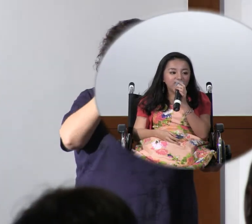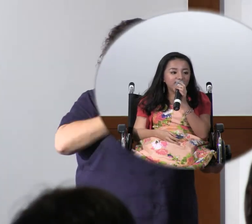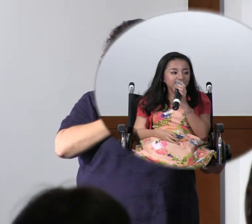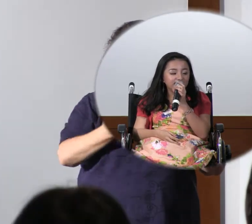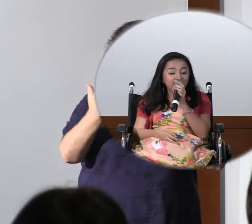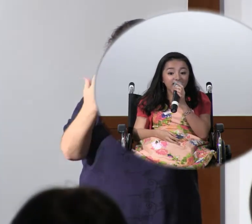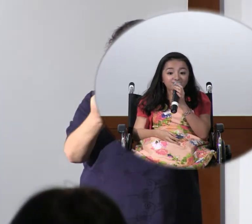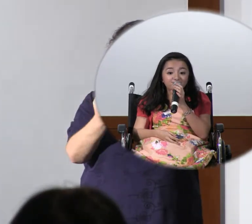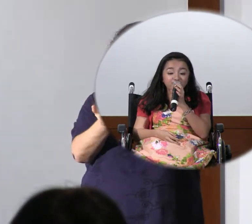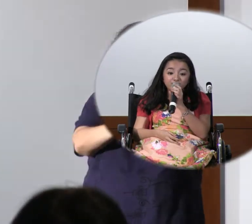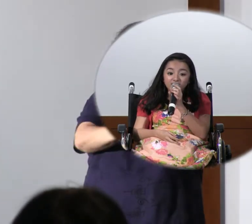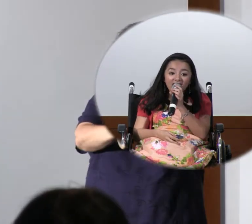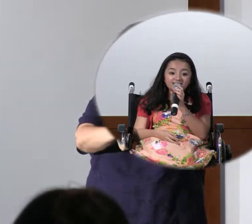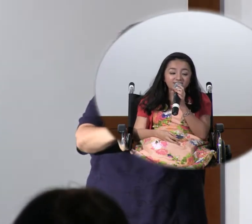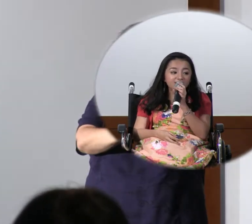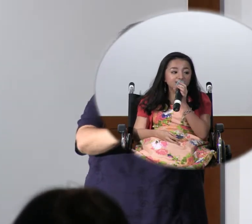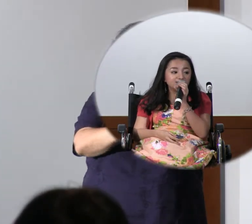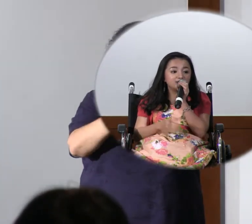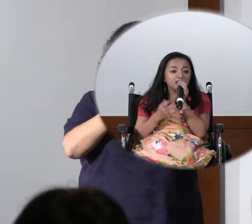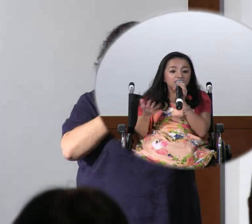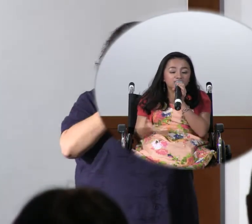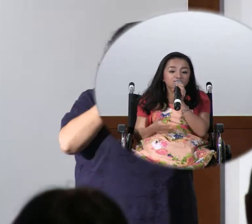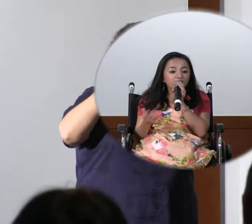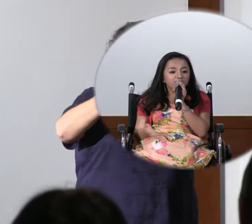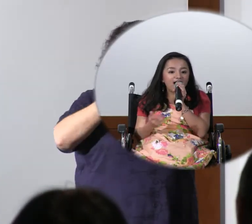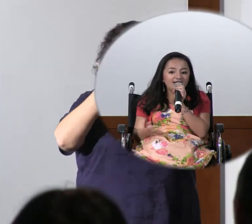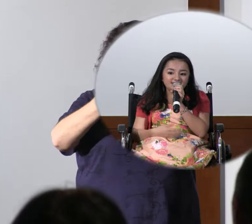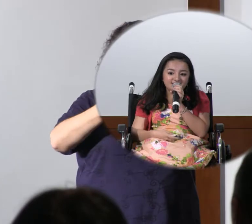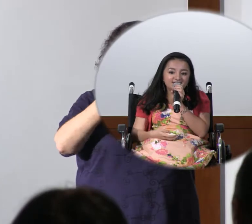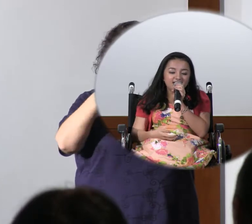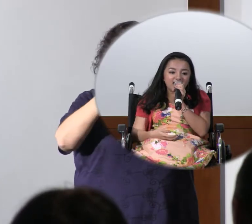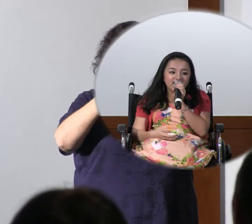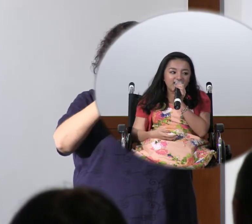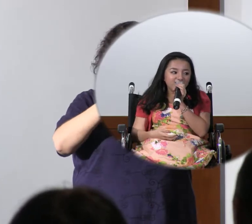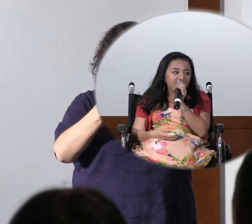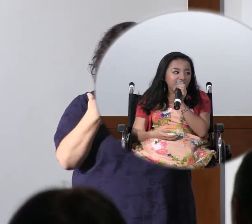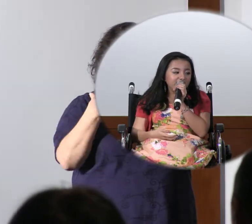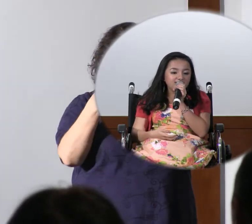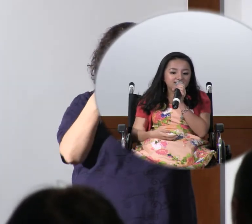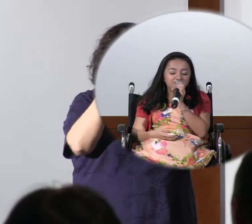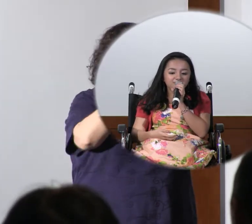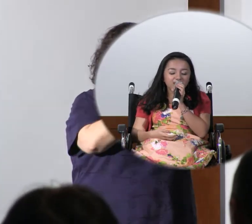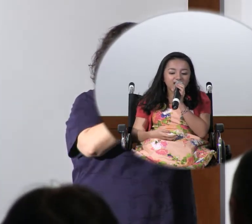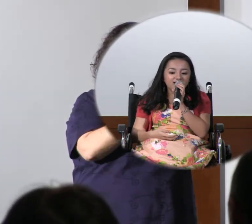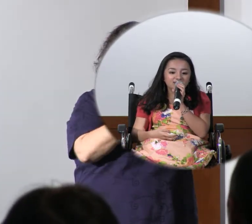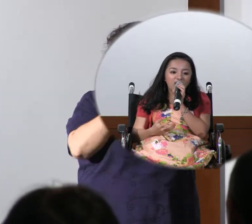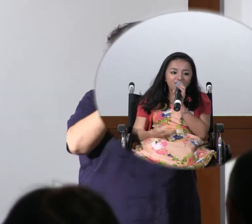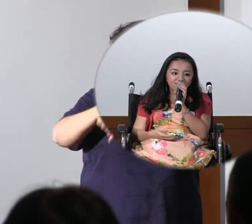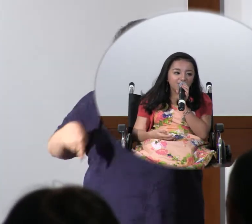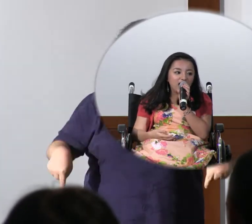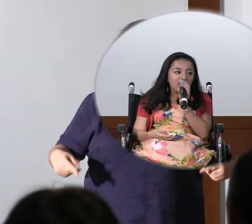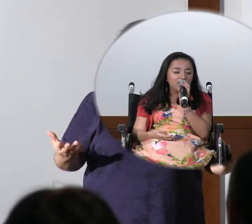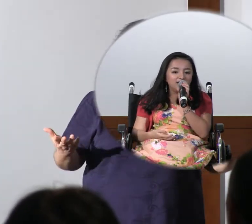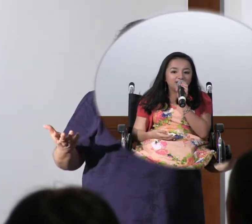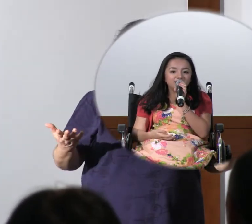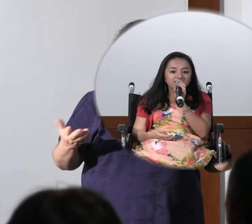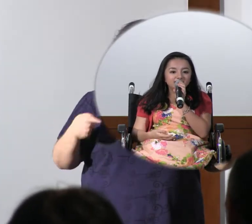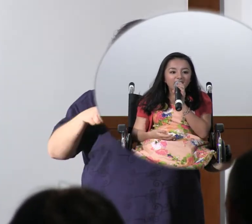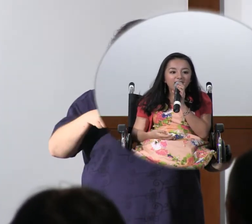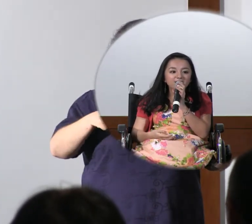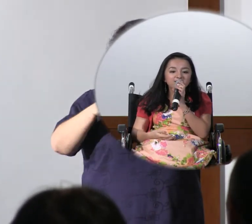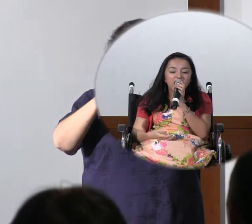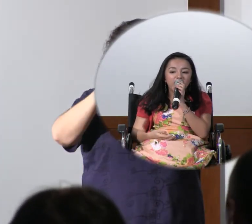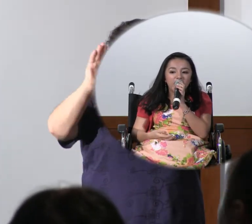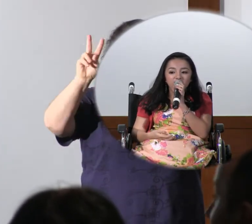today. So I want to sing it again for you guys, and there's a story behind it kind of way, because it's a cover, but